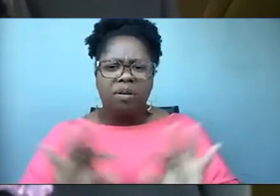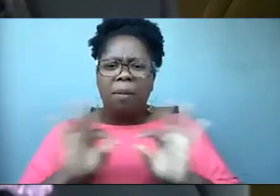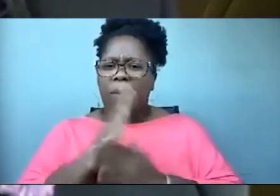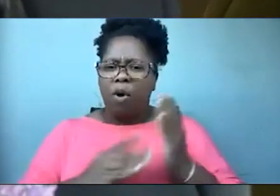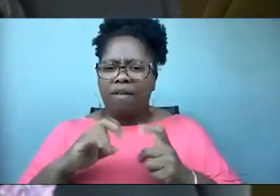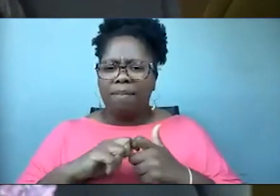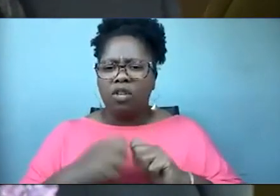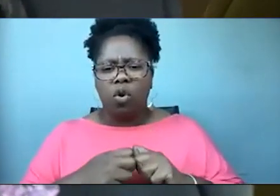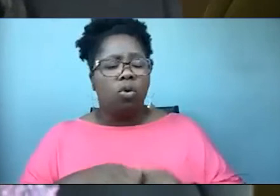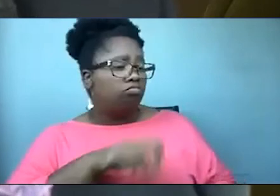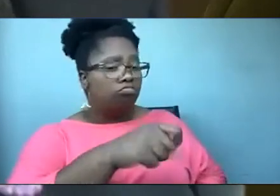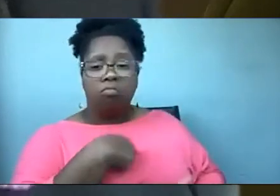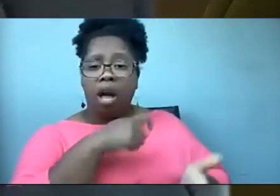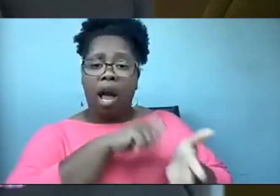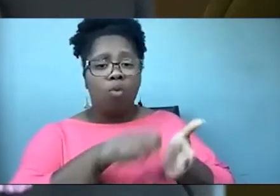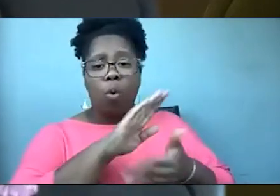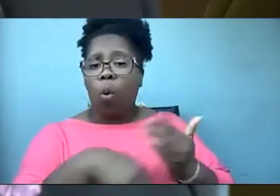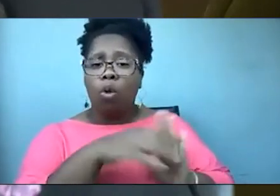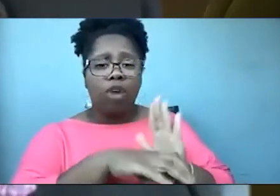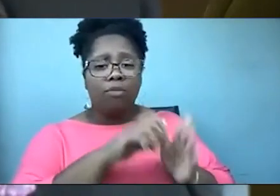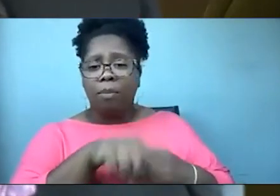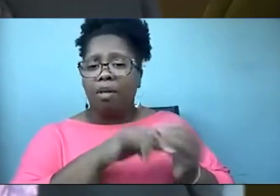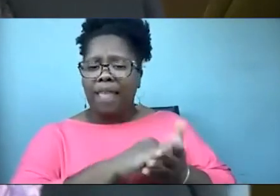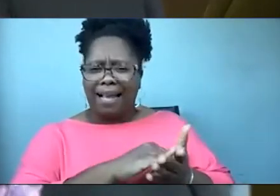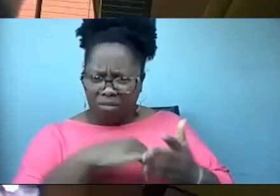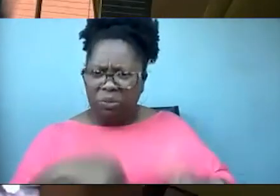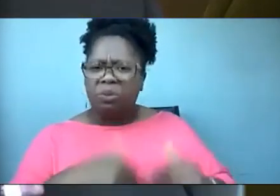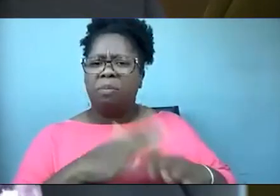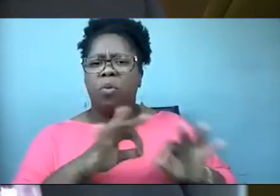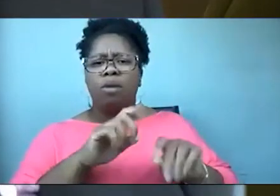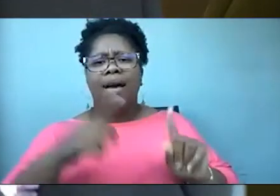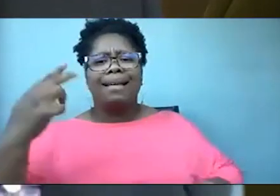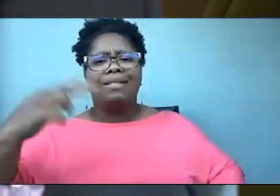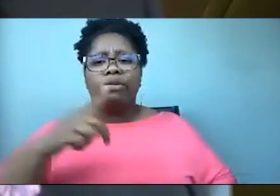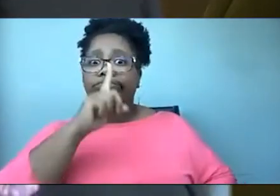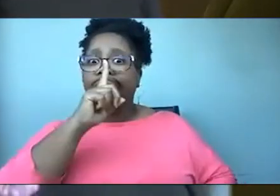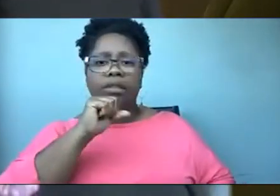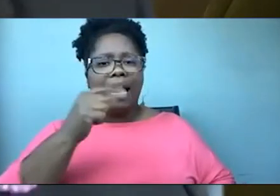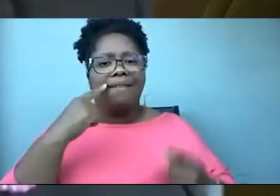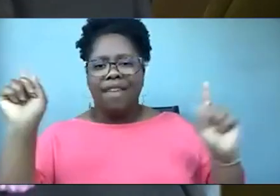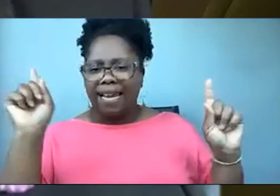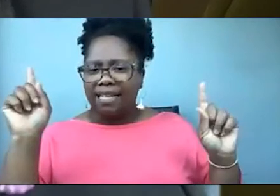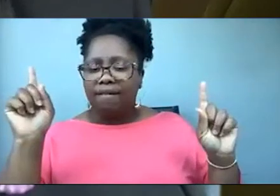not been very effective through no fault of the people, electing to do it. They've been met with,